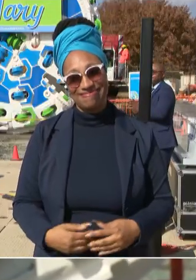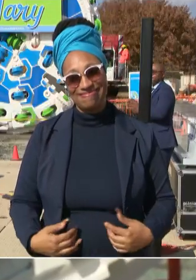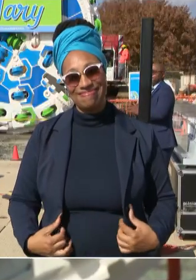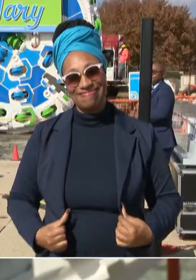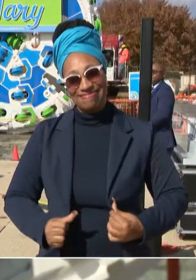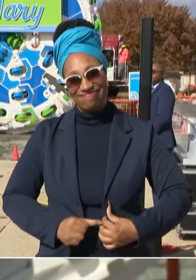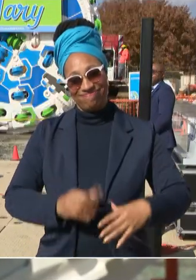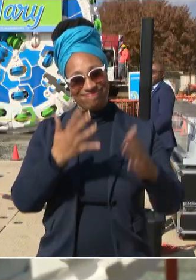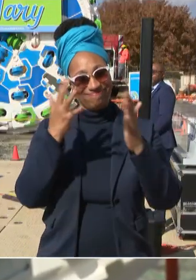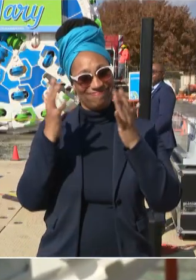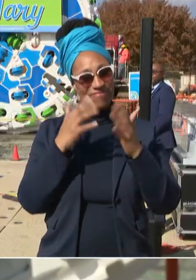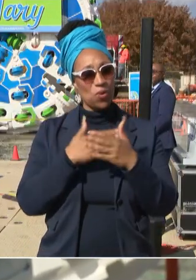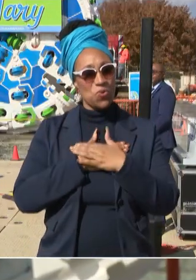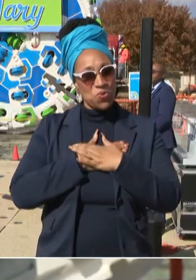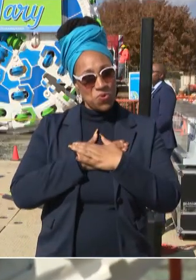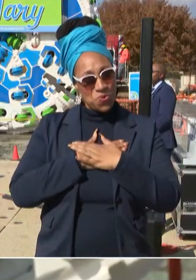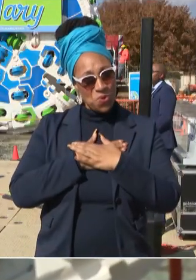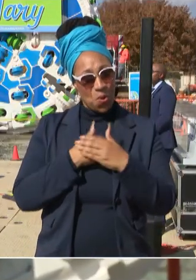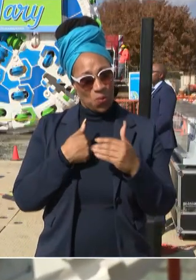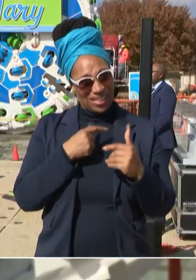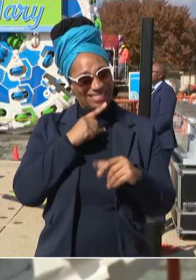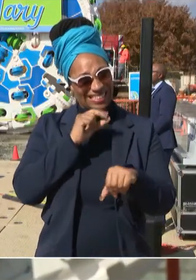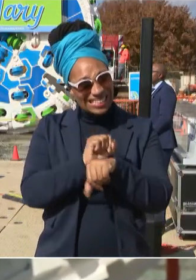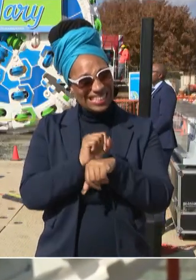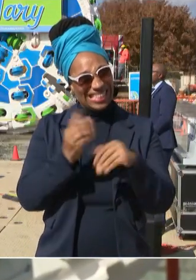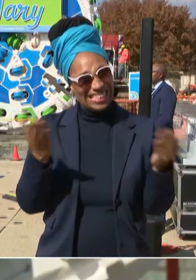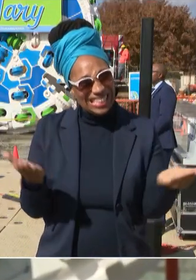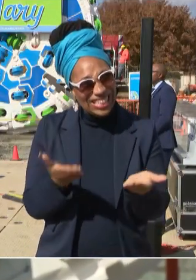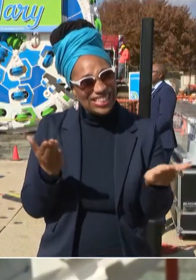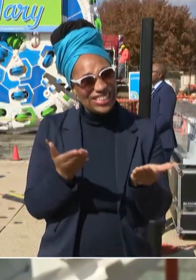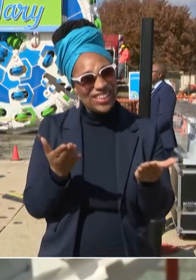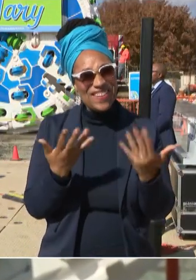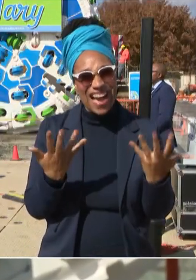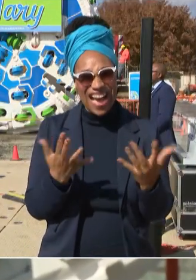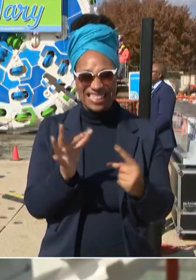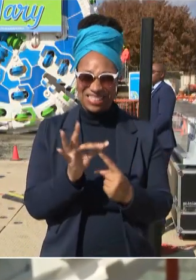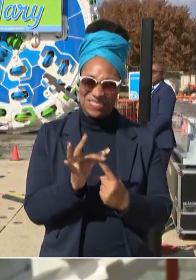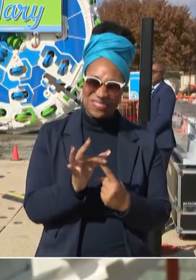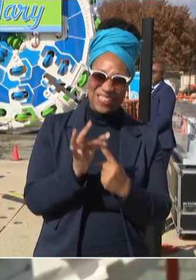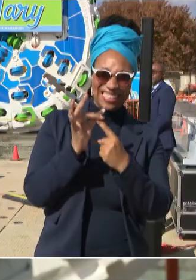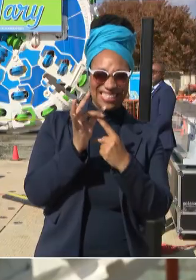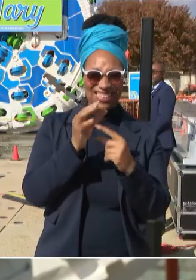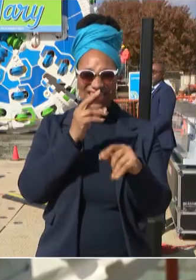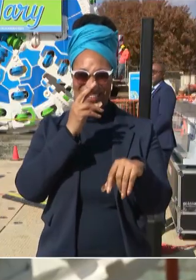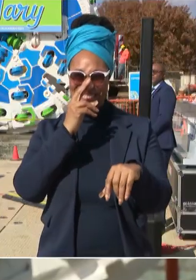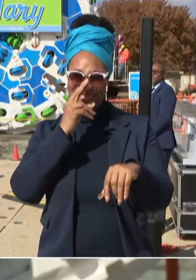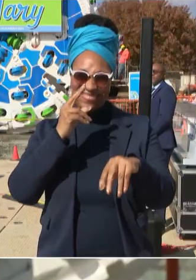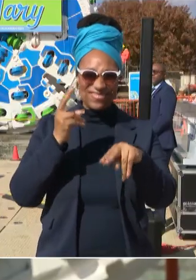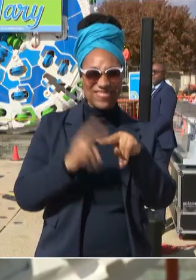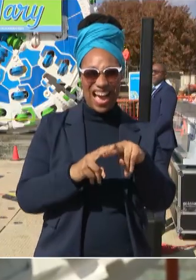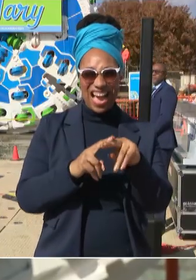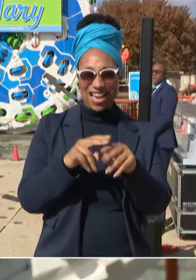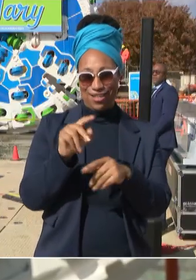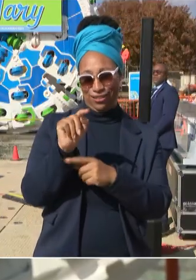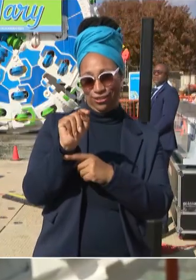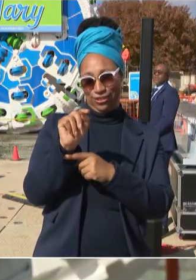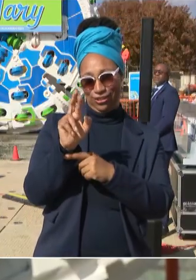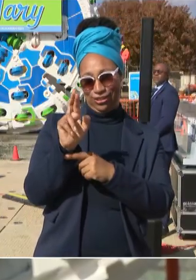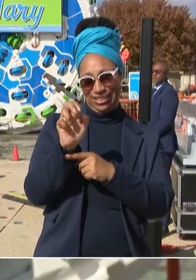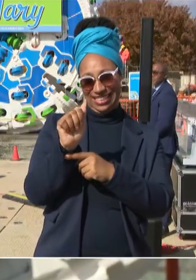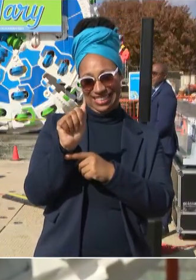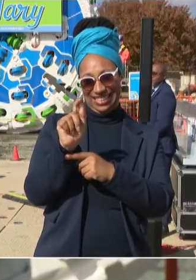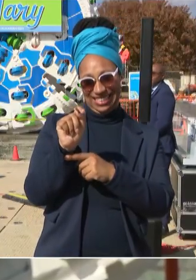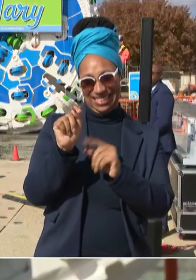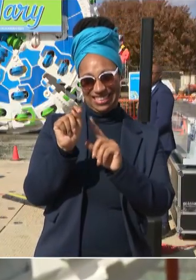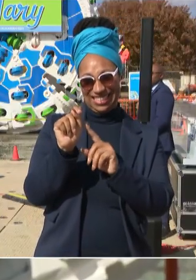We are also joined this morning with a special treat. We have members of our Stakeholder Alliance with us here this morning. The